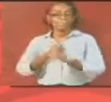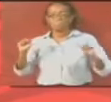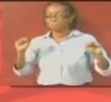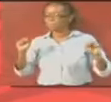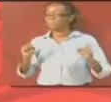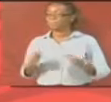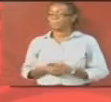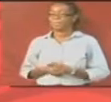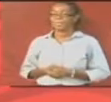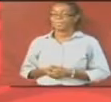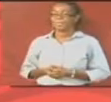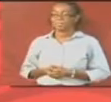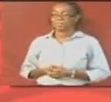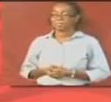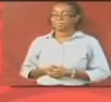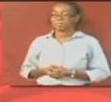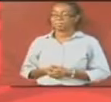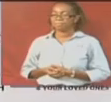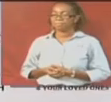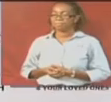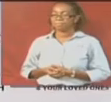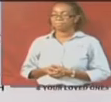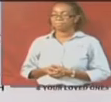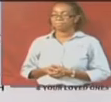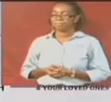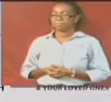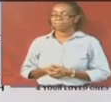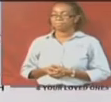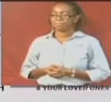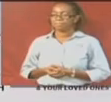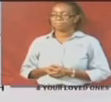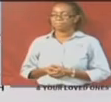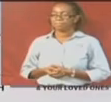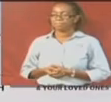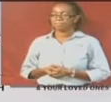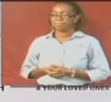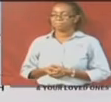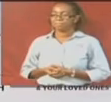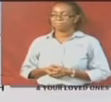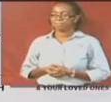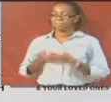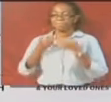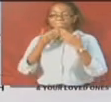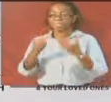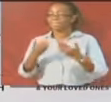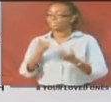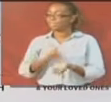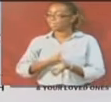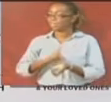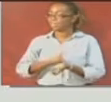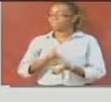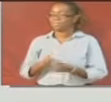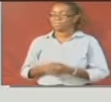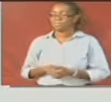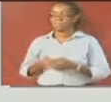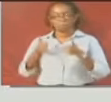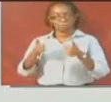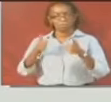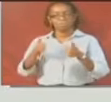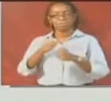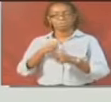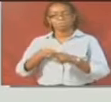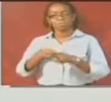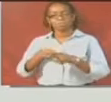well. Back to you, Mr. Alexander. And thank you, Dr. Khan, for very timely and